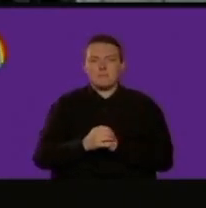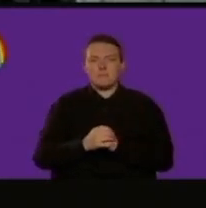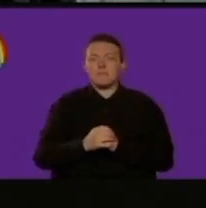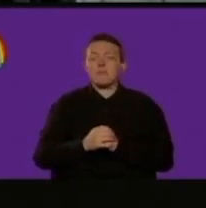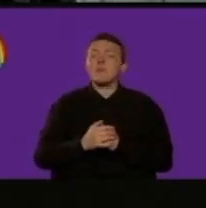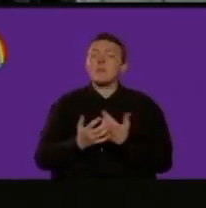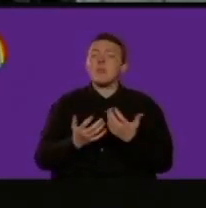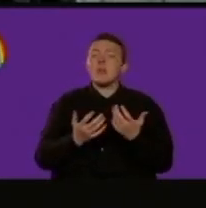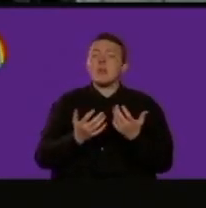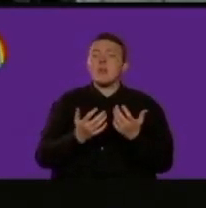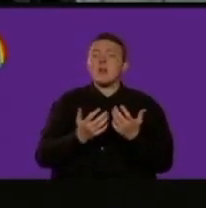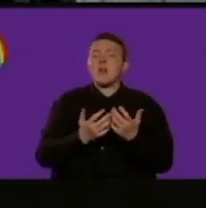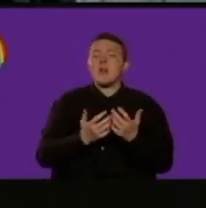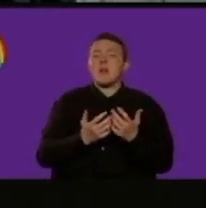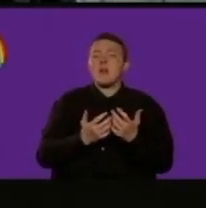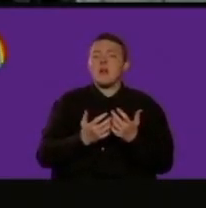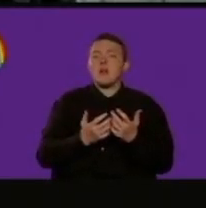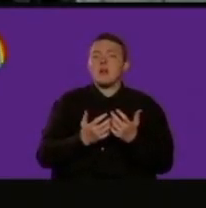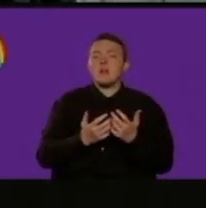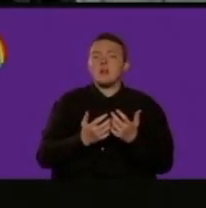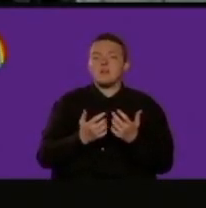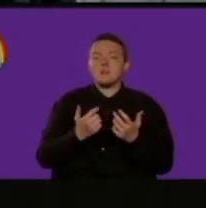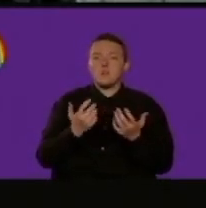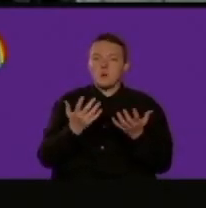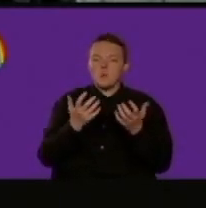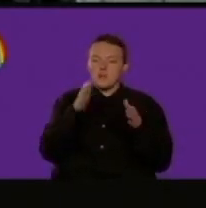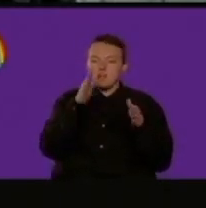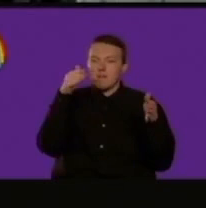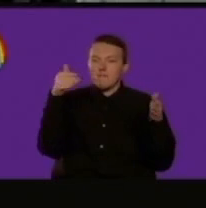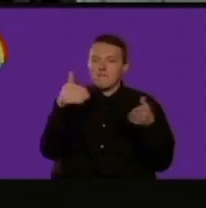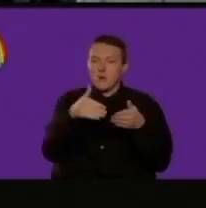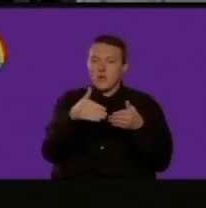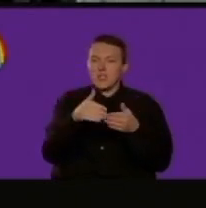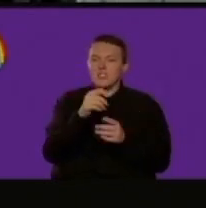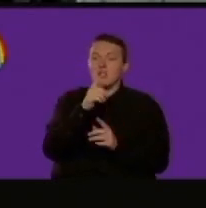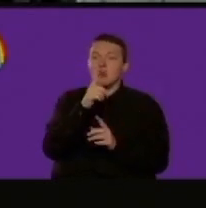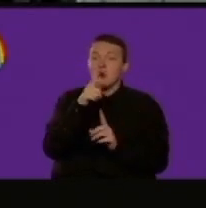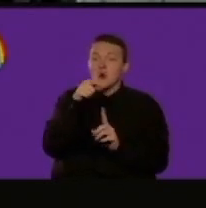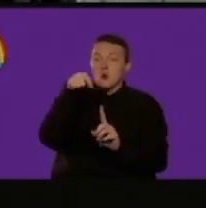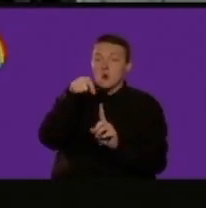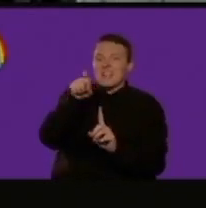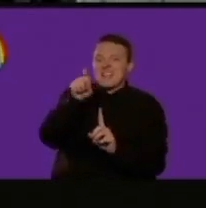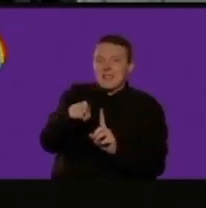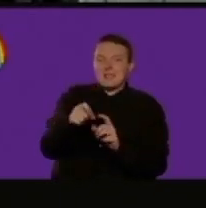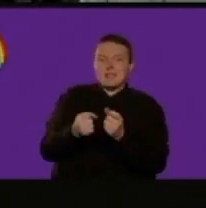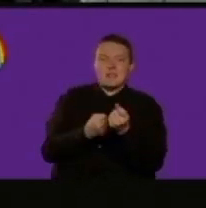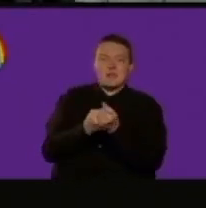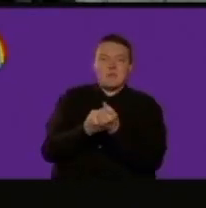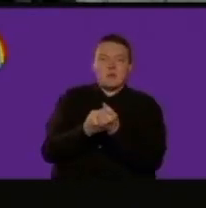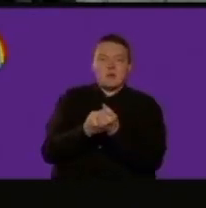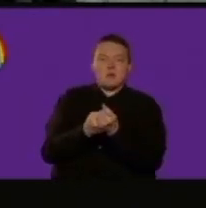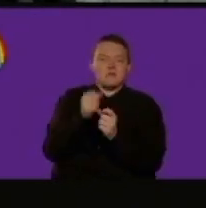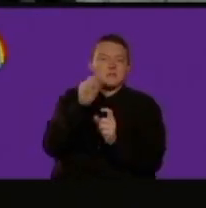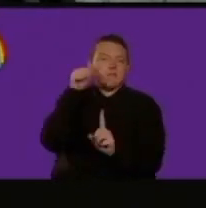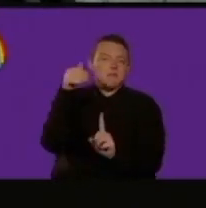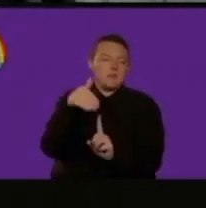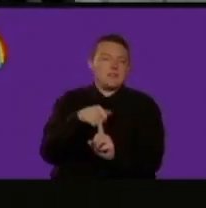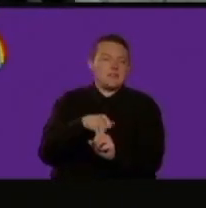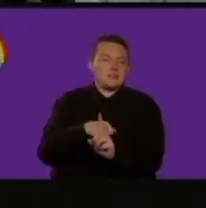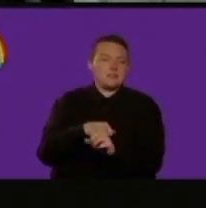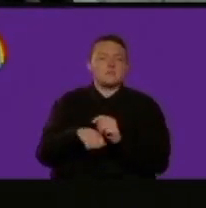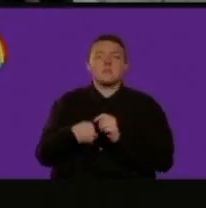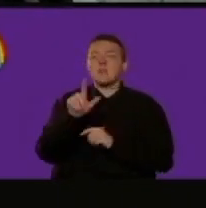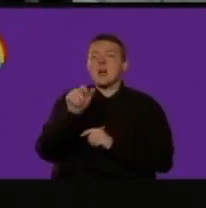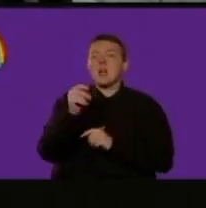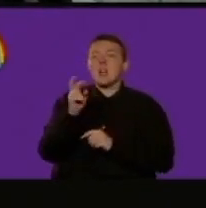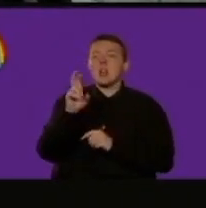way. And I'm happy to say that finally all the students from the first to fifth